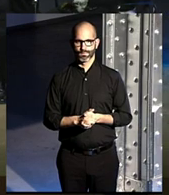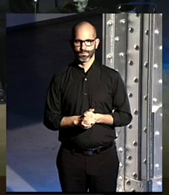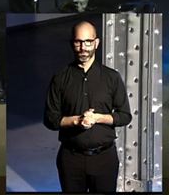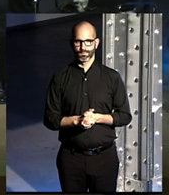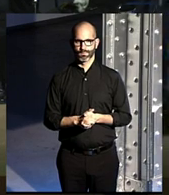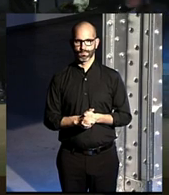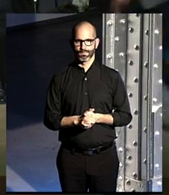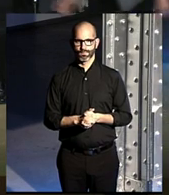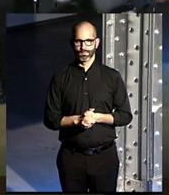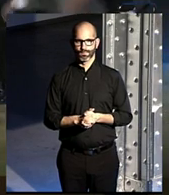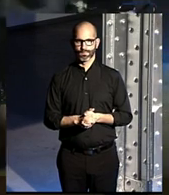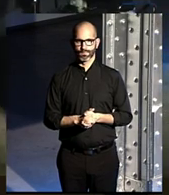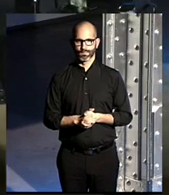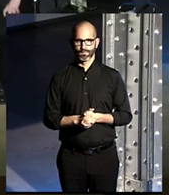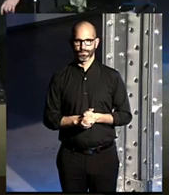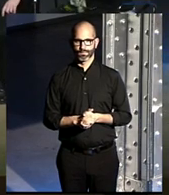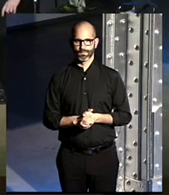father of science fiction.